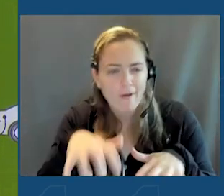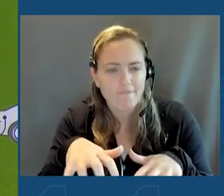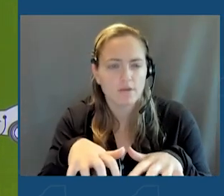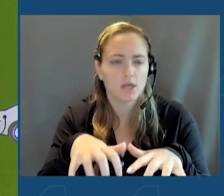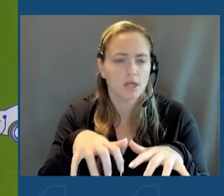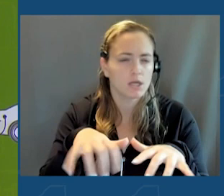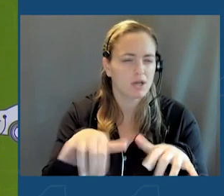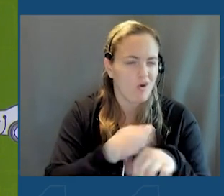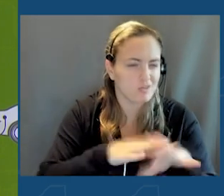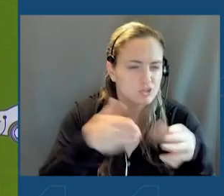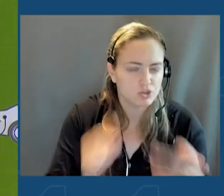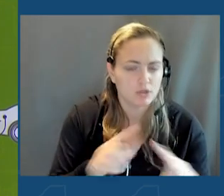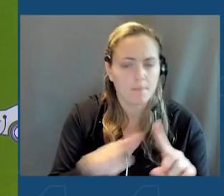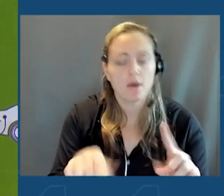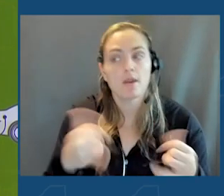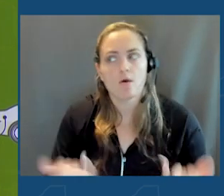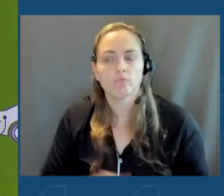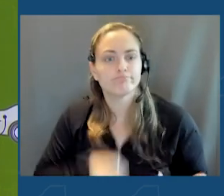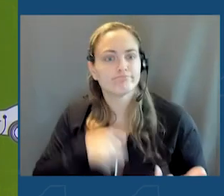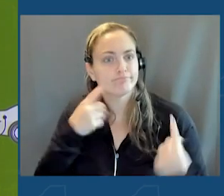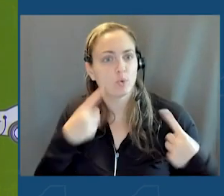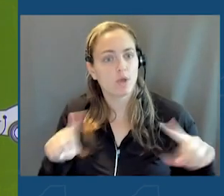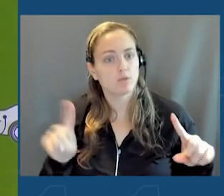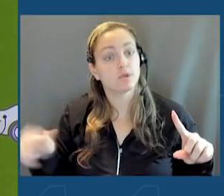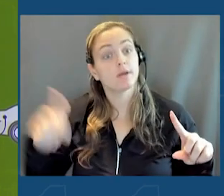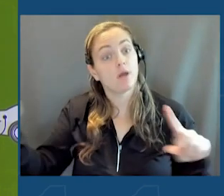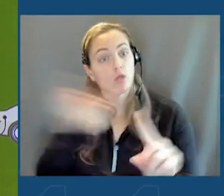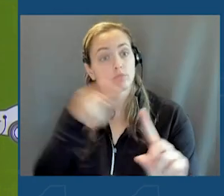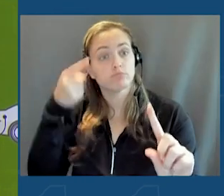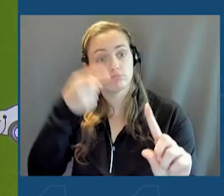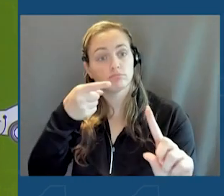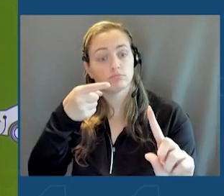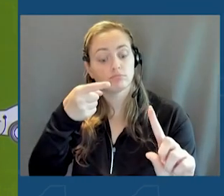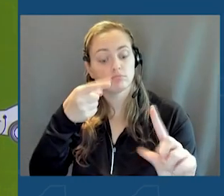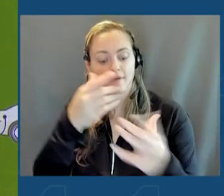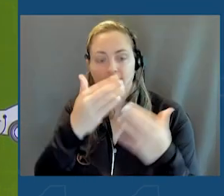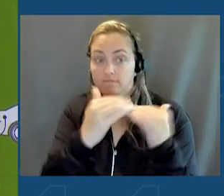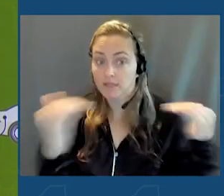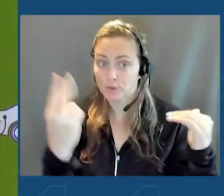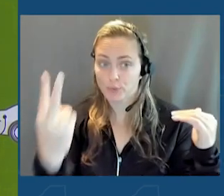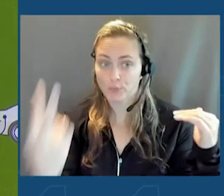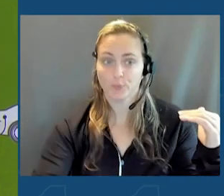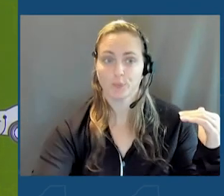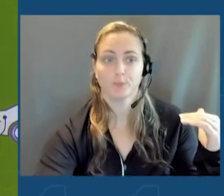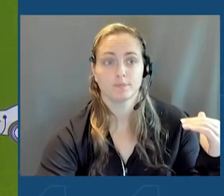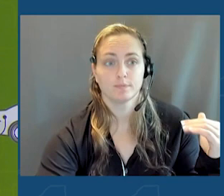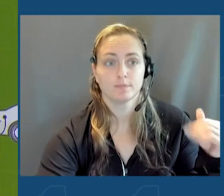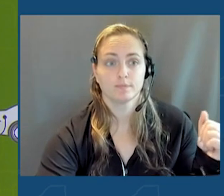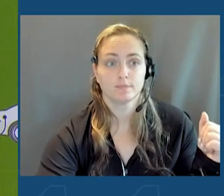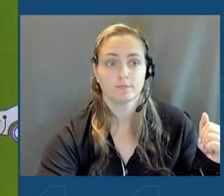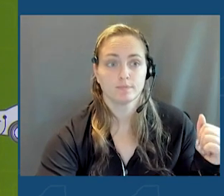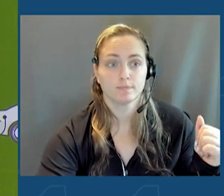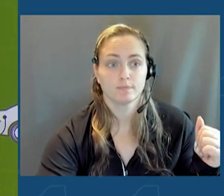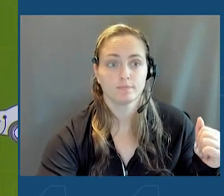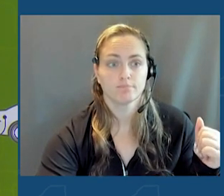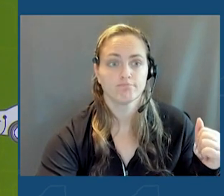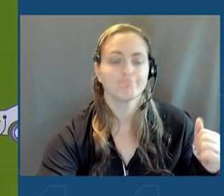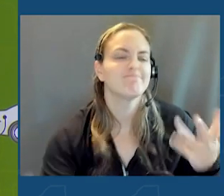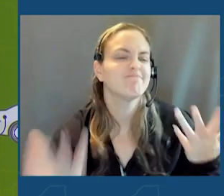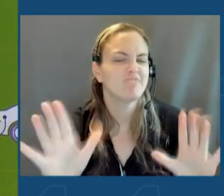proud to announce we're about to reach another milestone. Phase 2 will be completed next